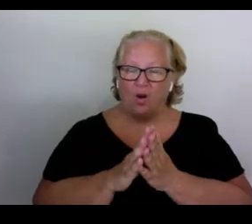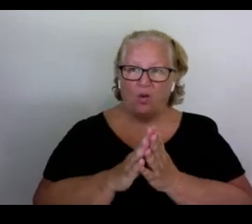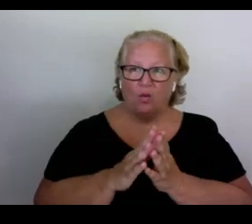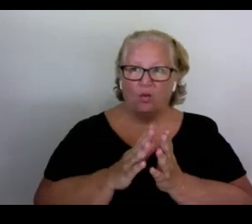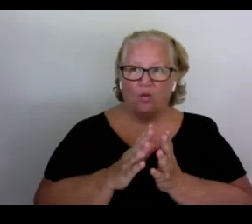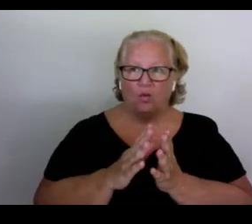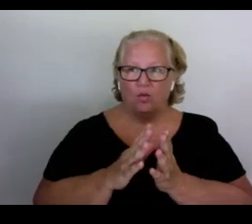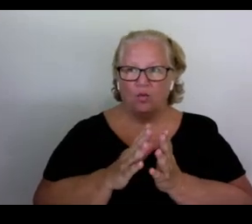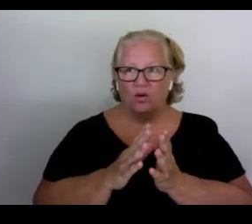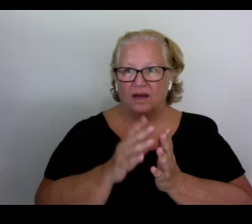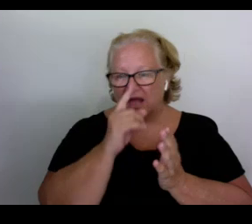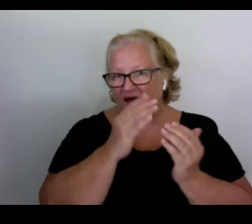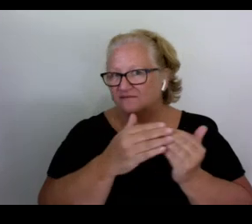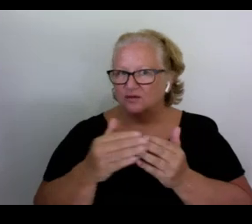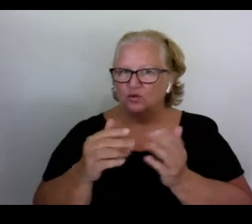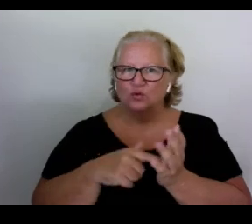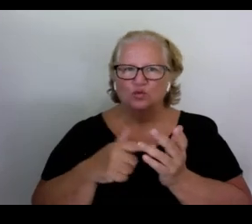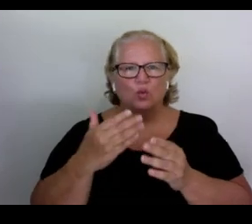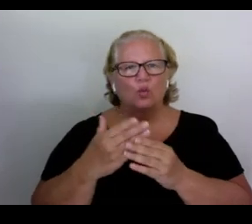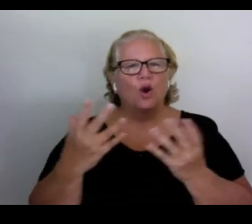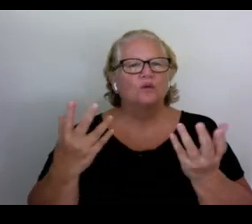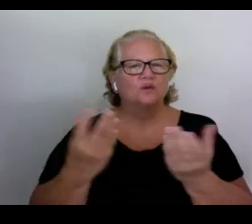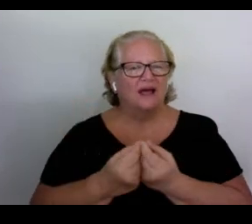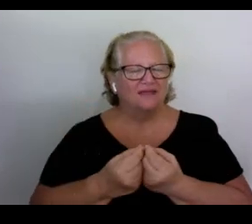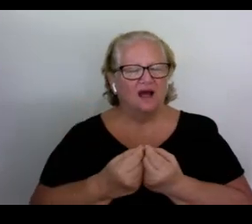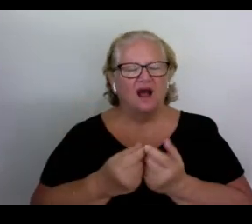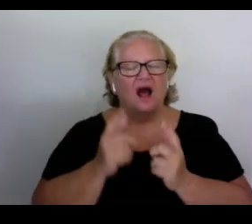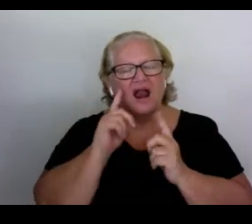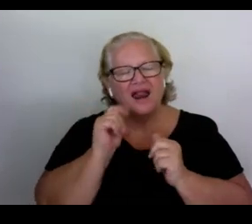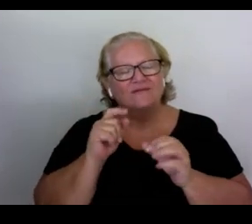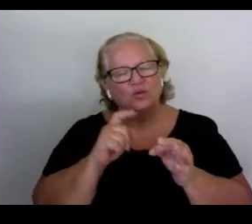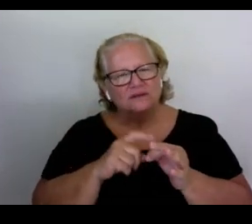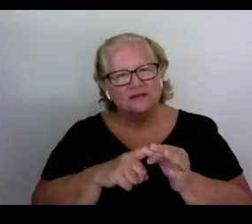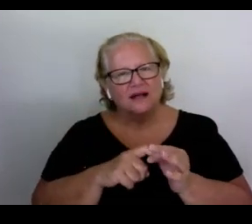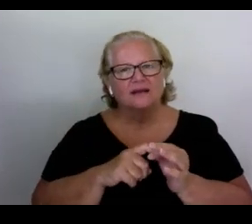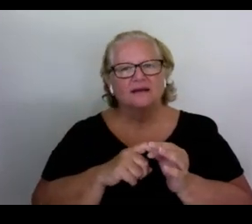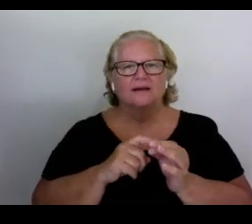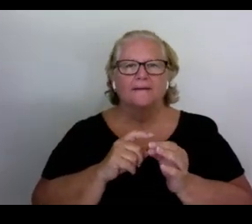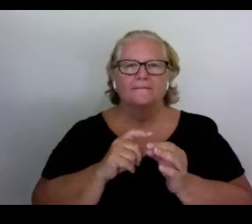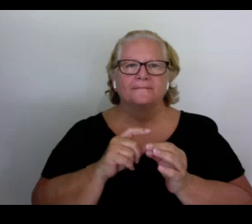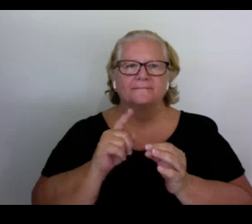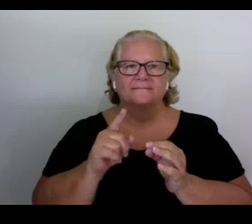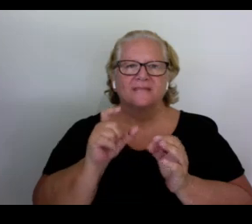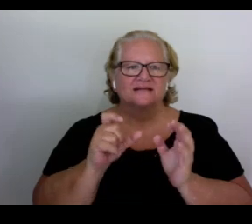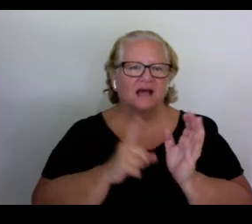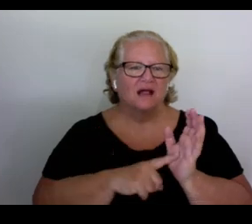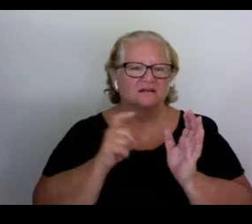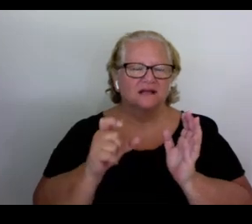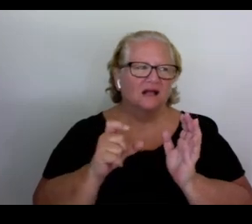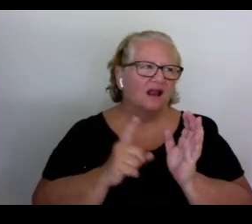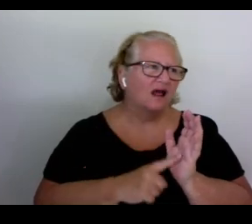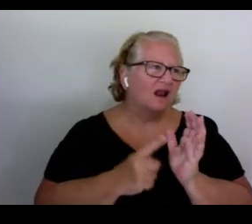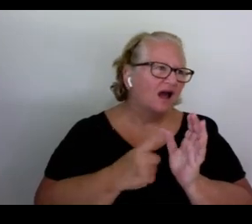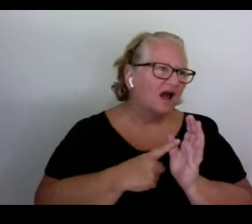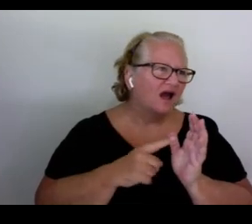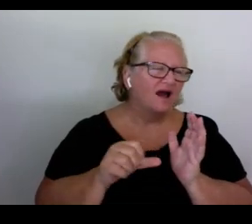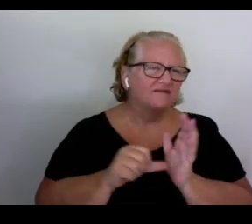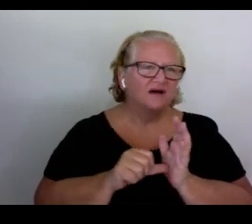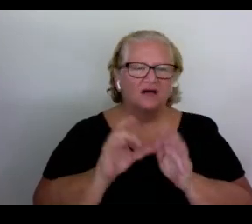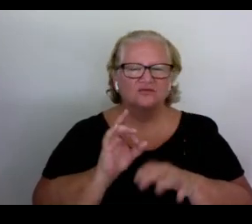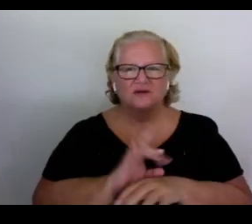this is by working collaboratively. And I love in Queensland the fact that CLCs, legal aid, financial counsellors,